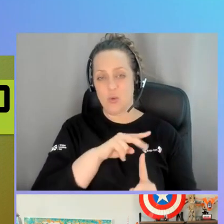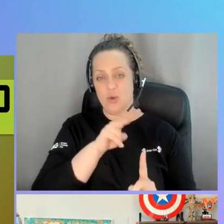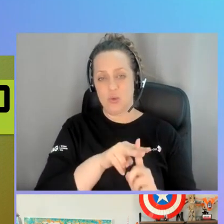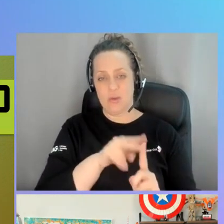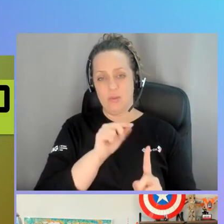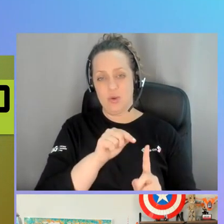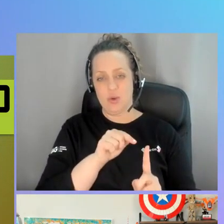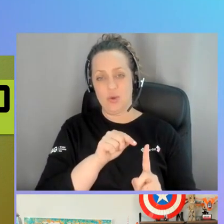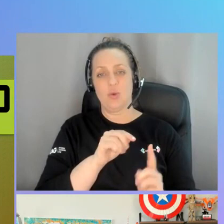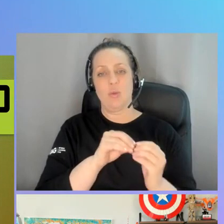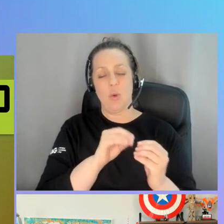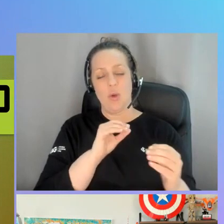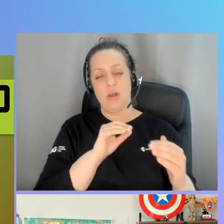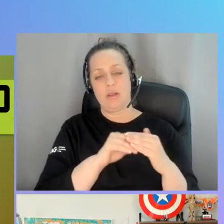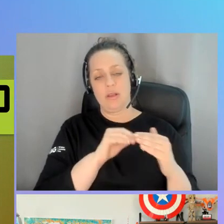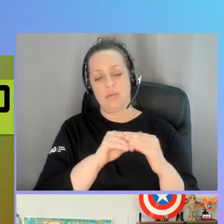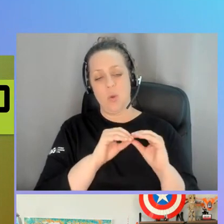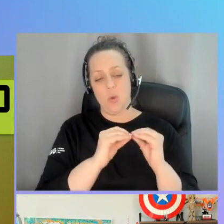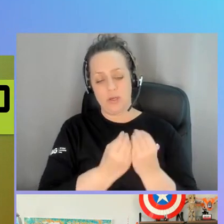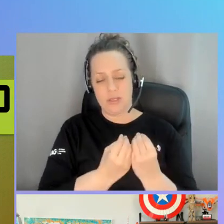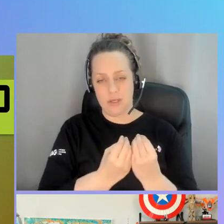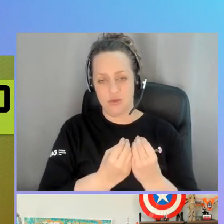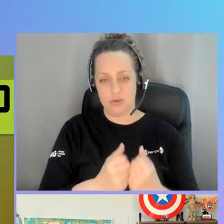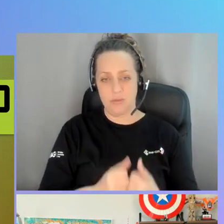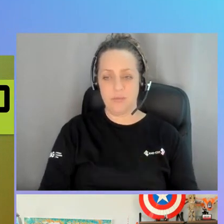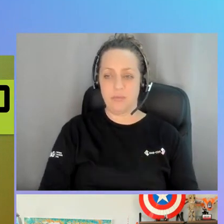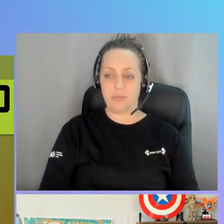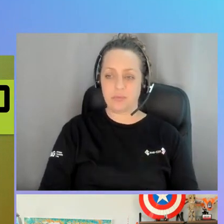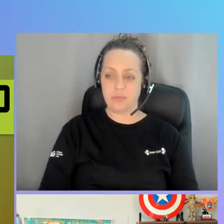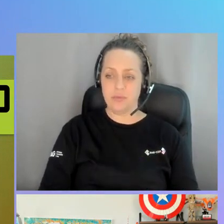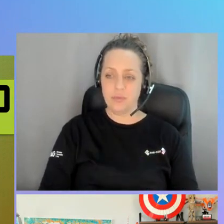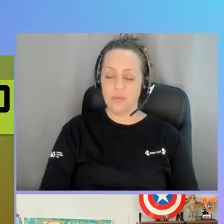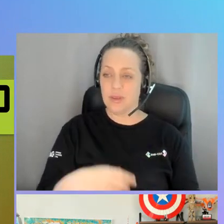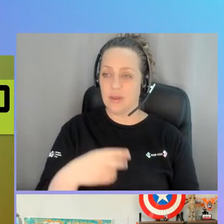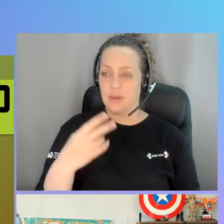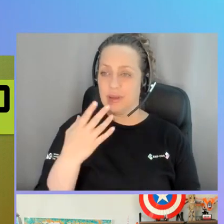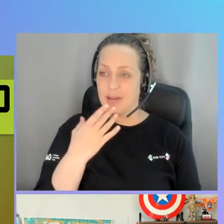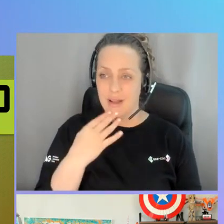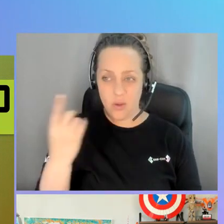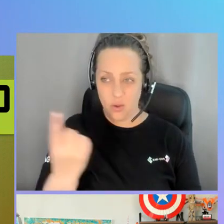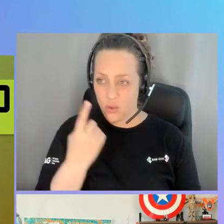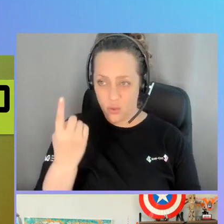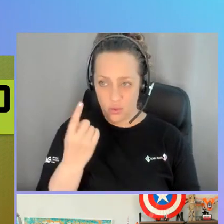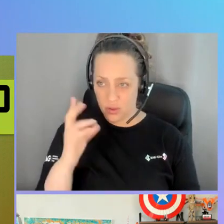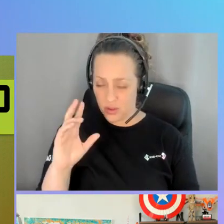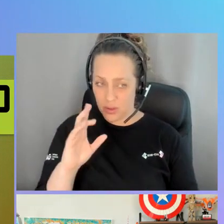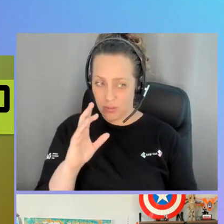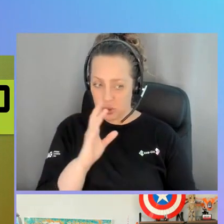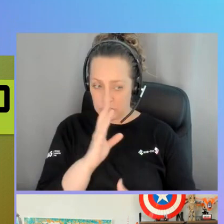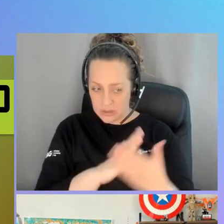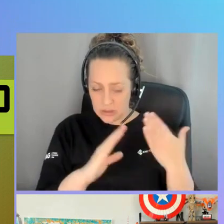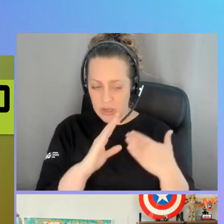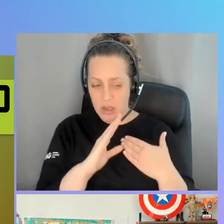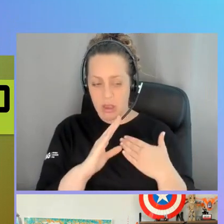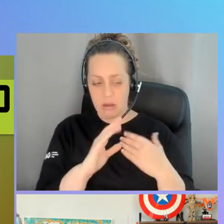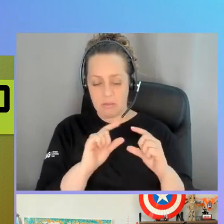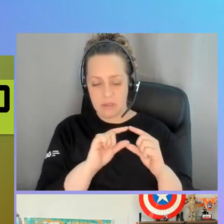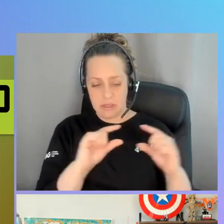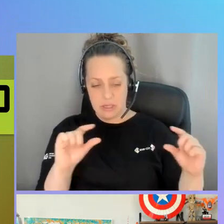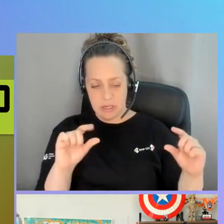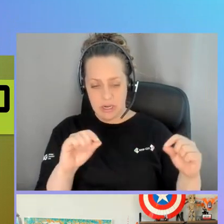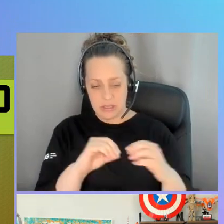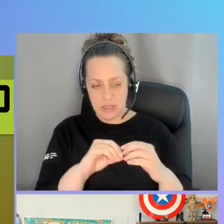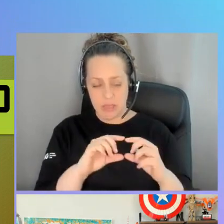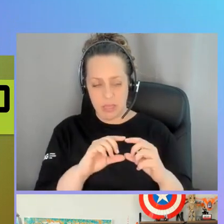to making a more accessible organization. Don't use color alone, right? Put some text in those